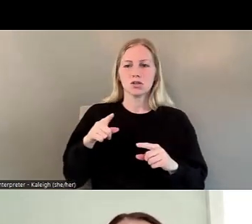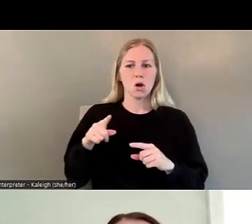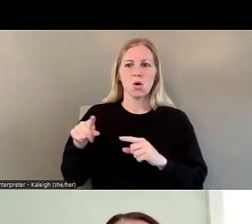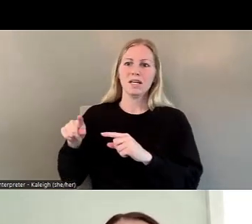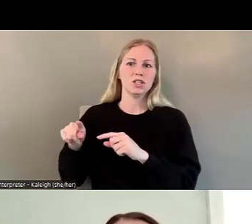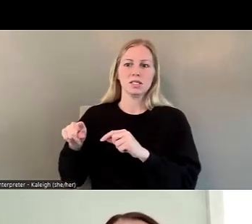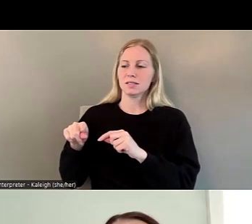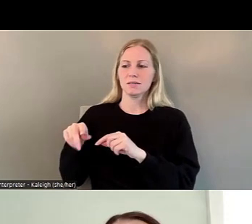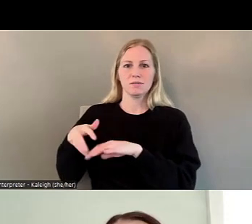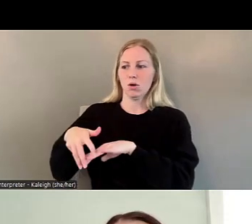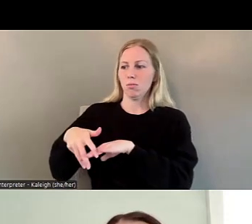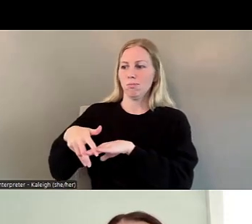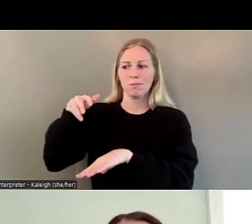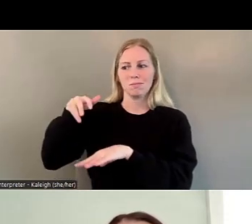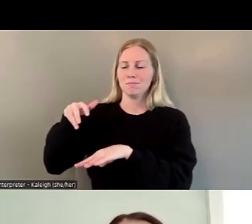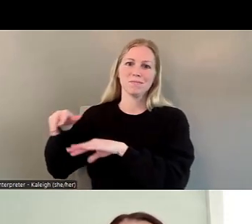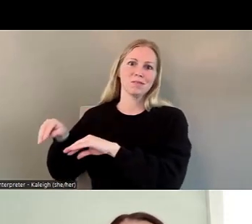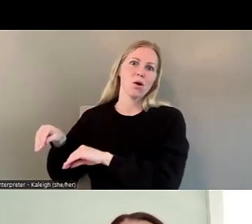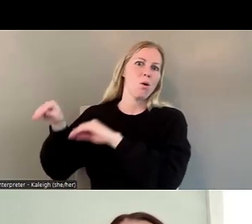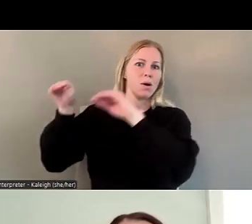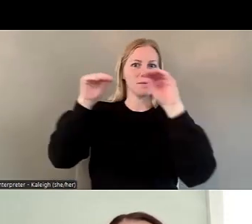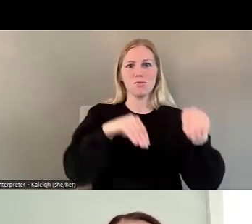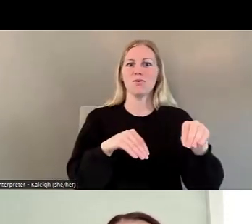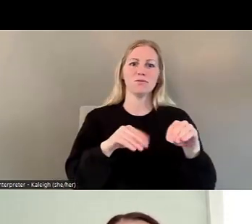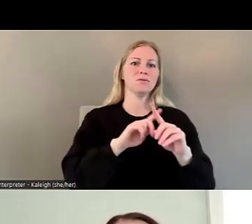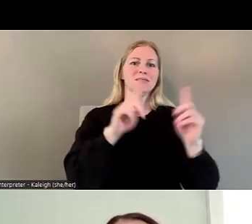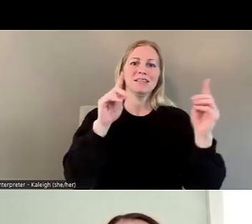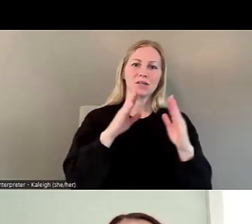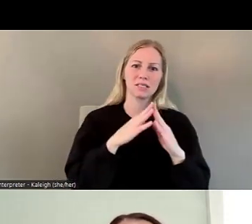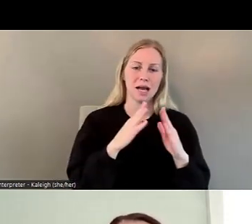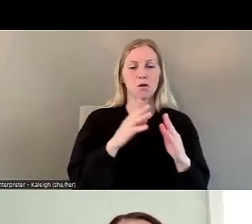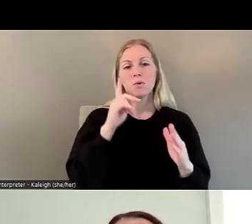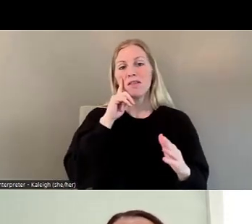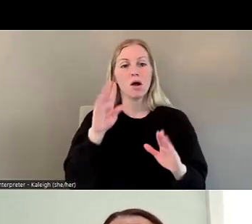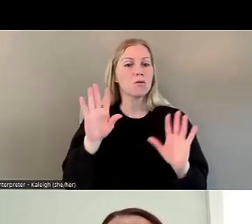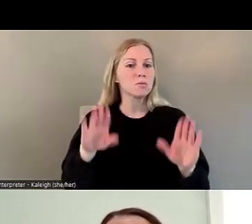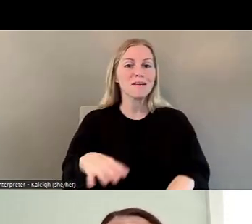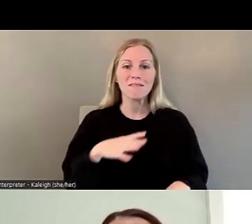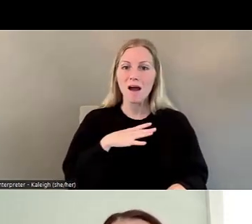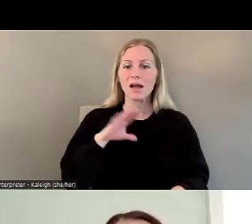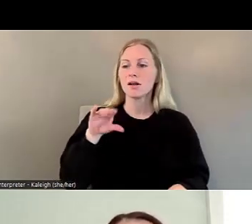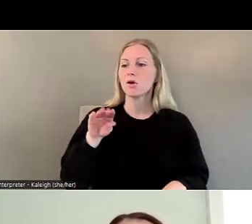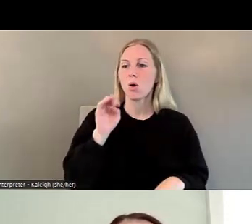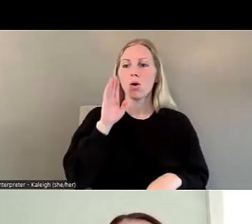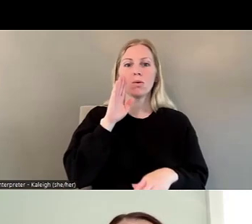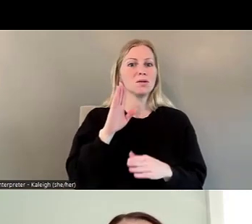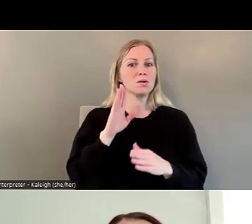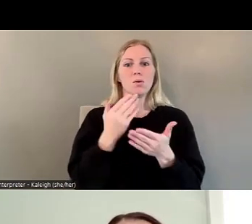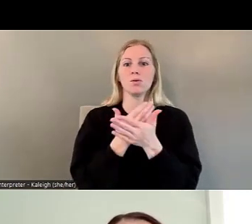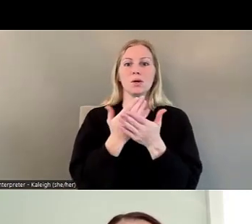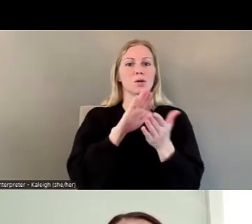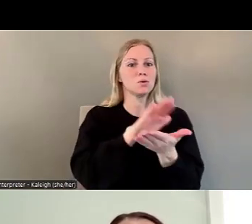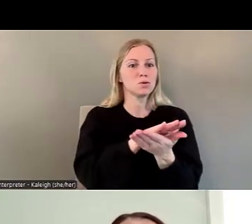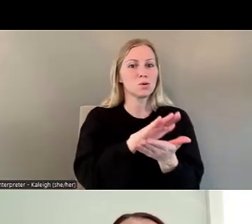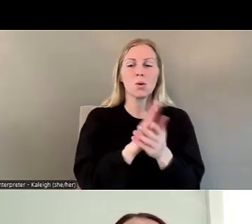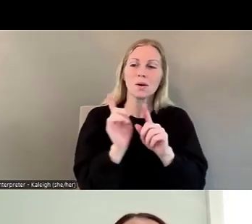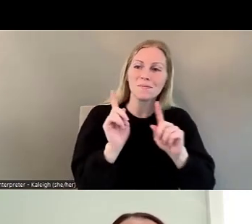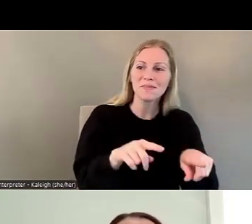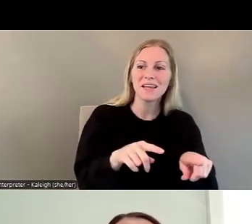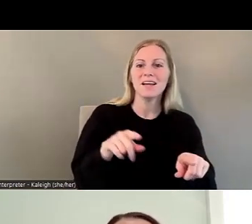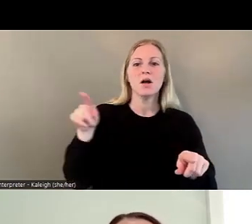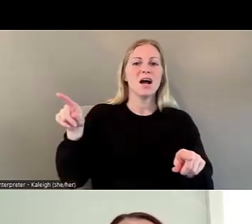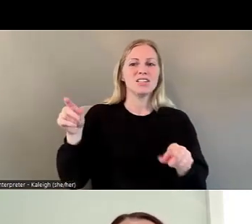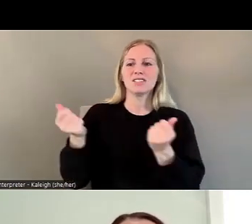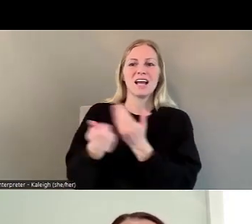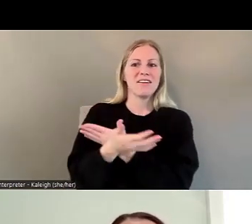at that time thinking that it would all be okay. You know, Cole would go to a new school and just leave everything behind. I just had no